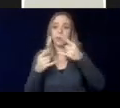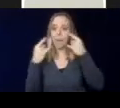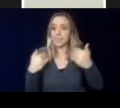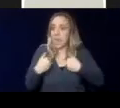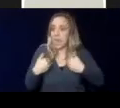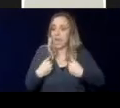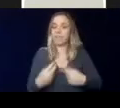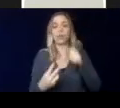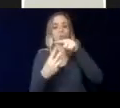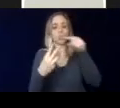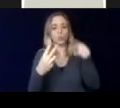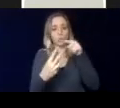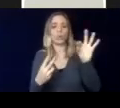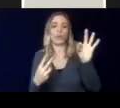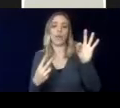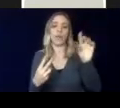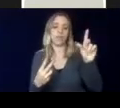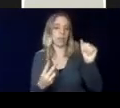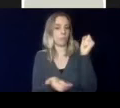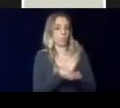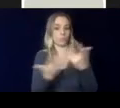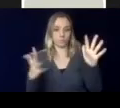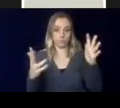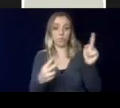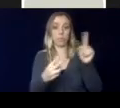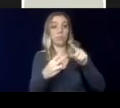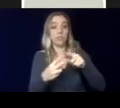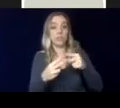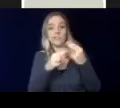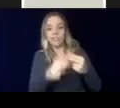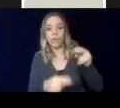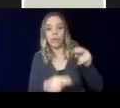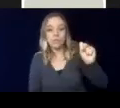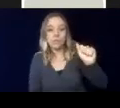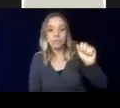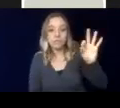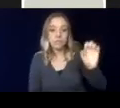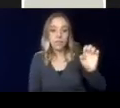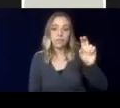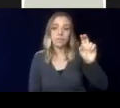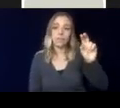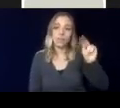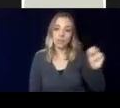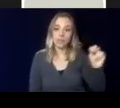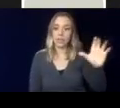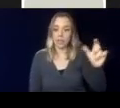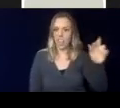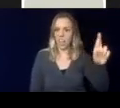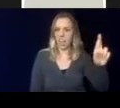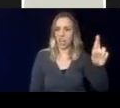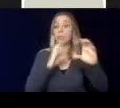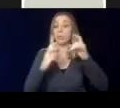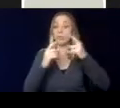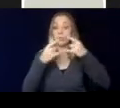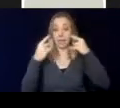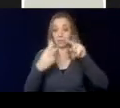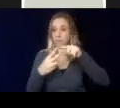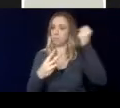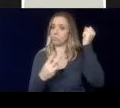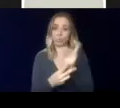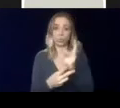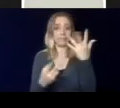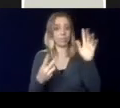FDA approved. The first one is the Safe and Clear Communicator Mask. It's the first one that was approved. And the second one is the Clear